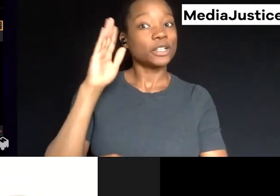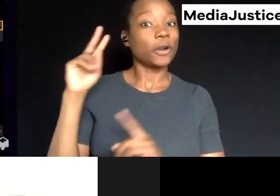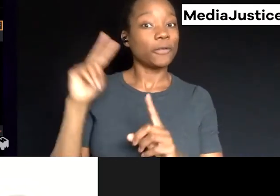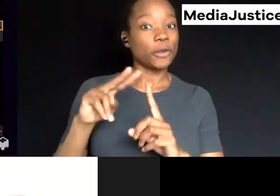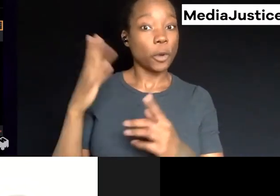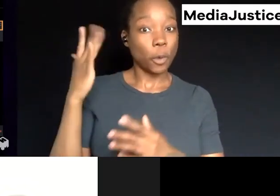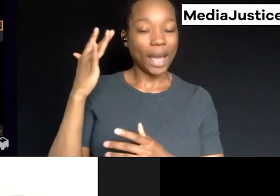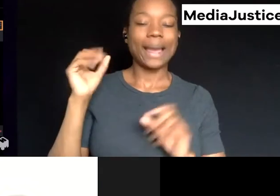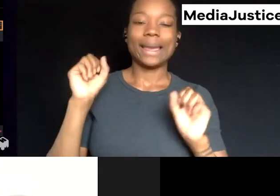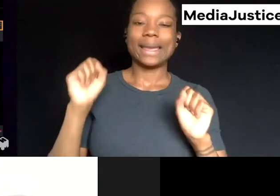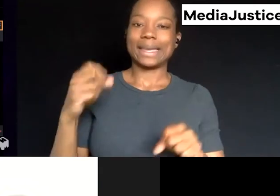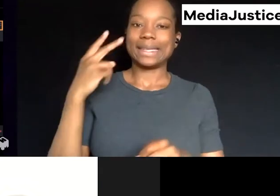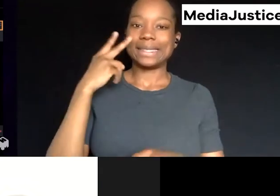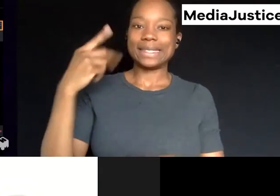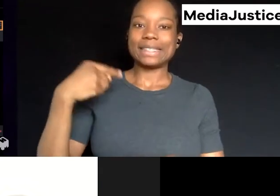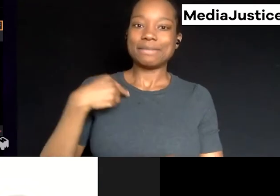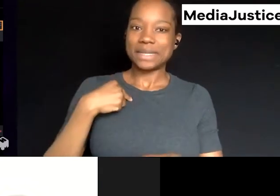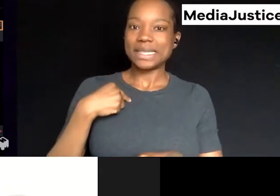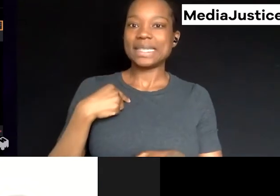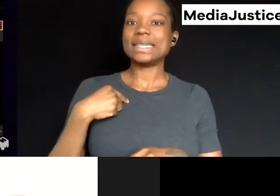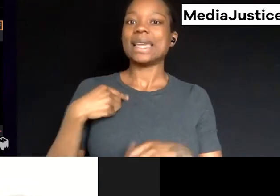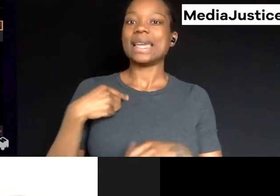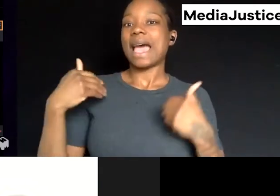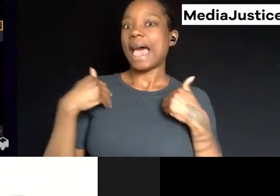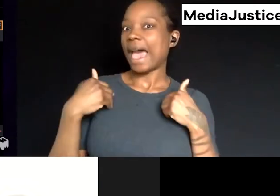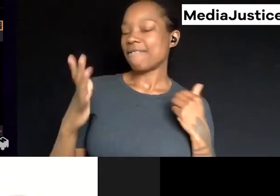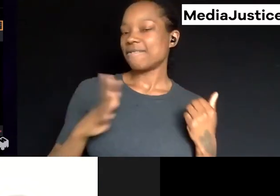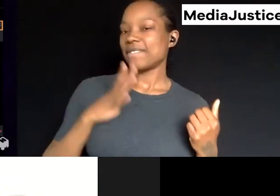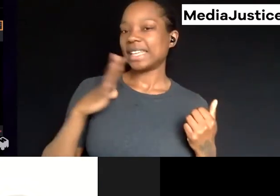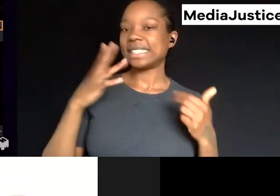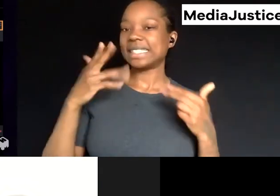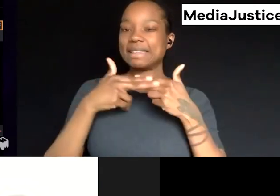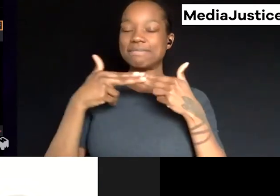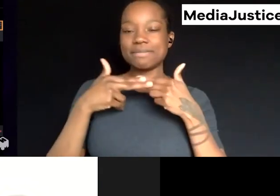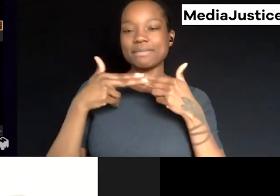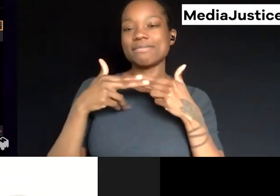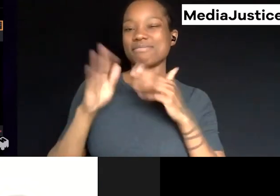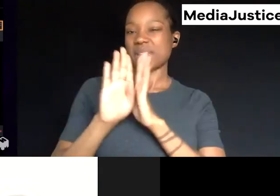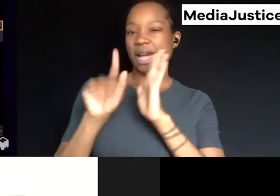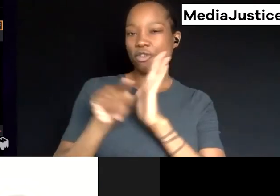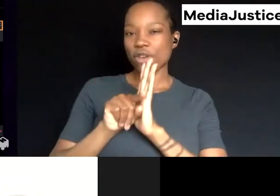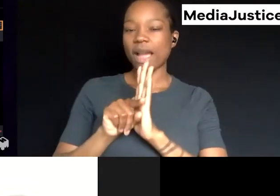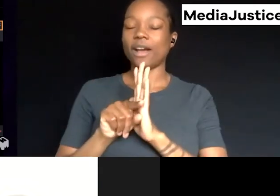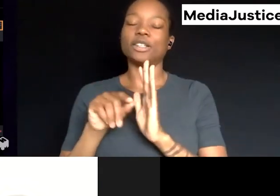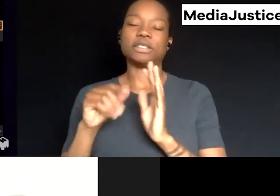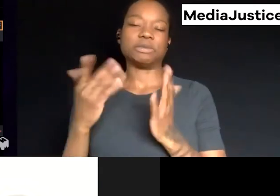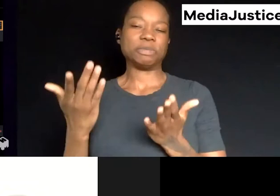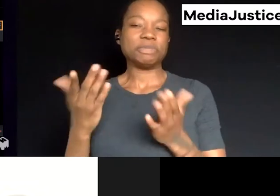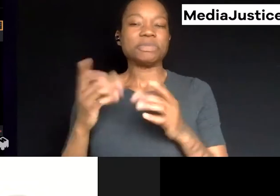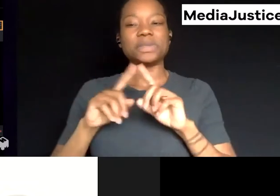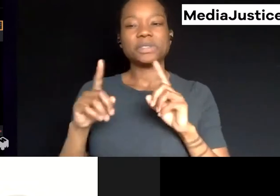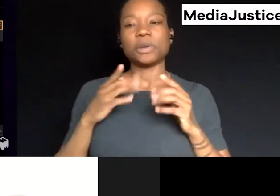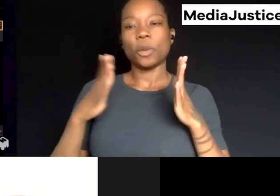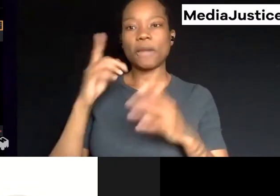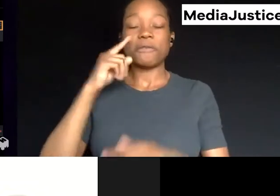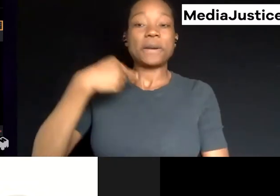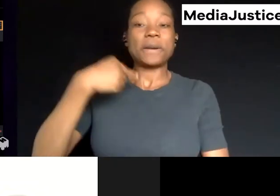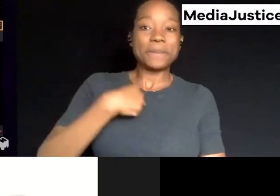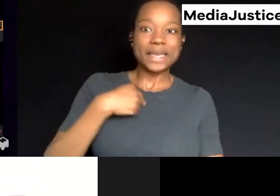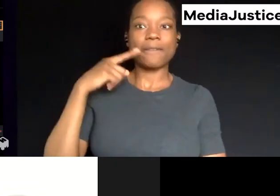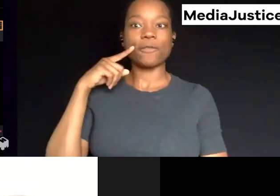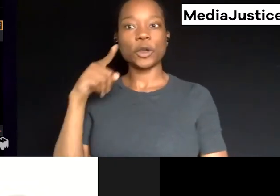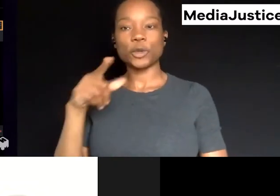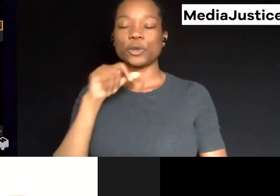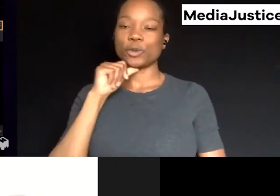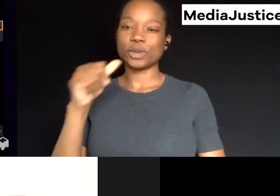see, I'm being fancy and I've got my slides in my background. So it's a way for me and for you to not have to worry about looking